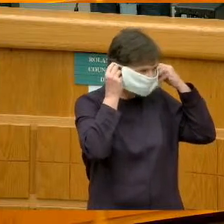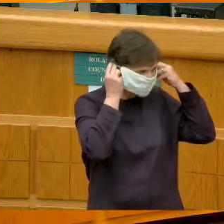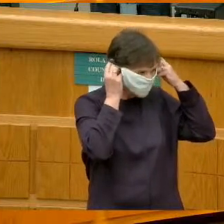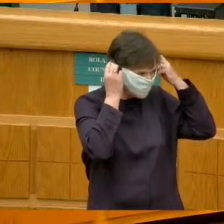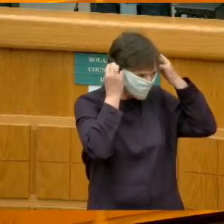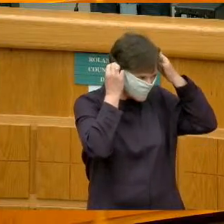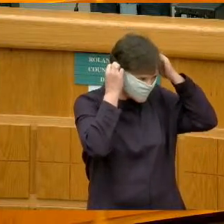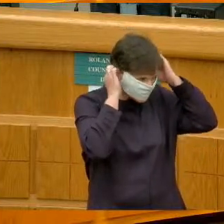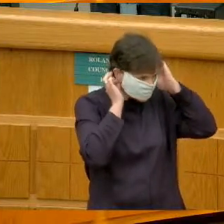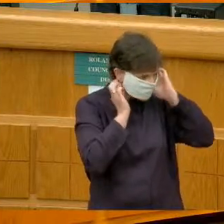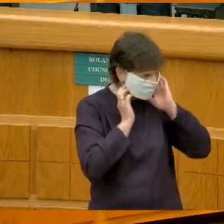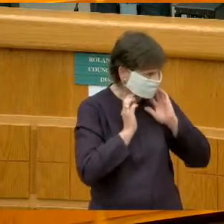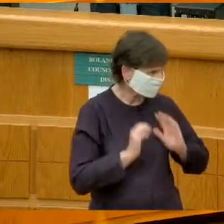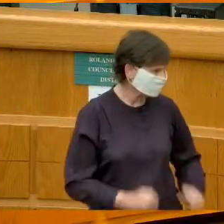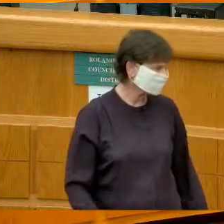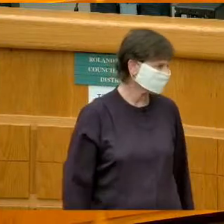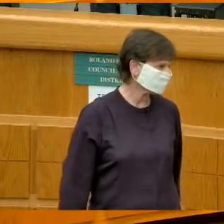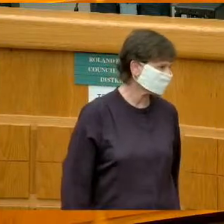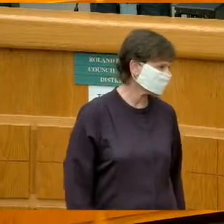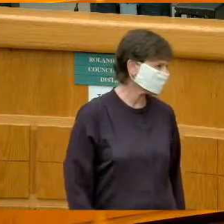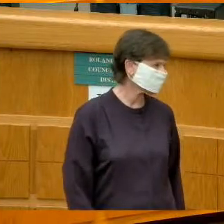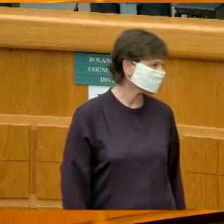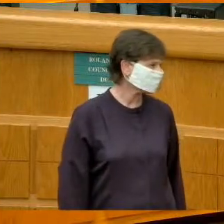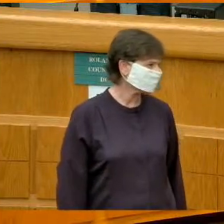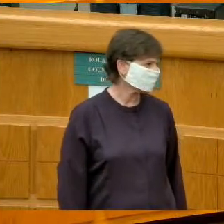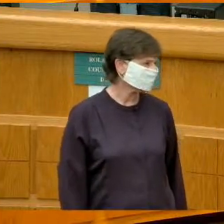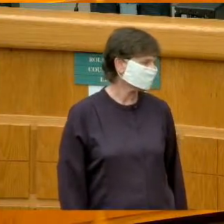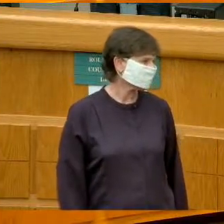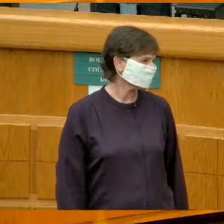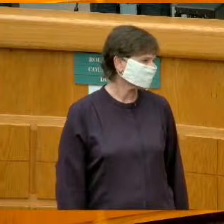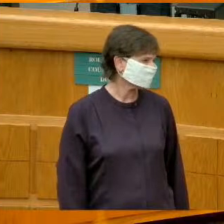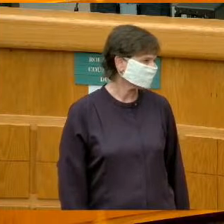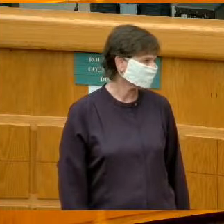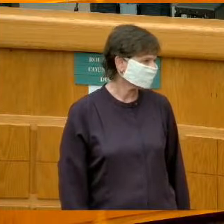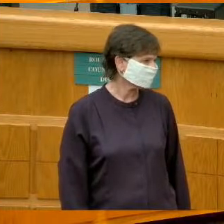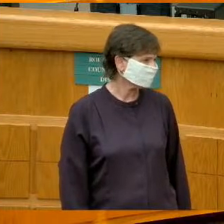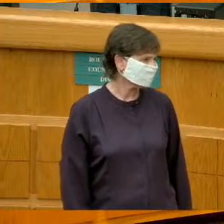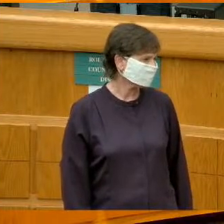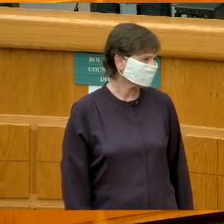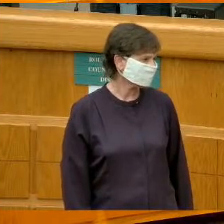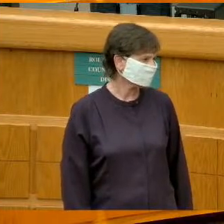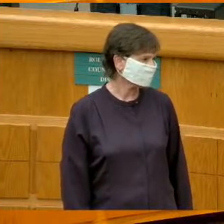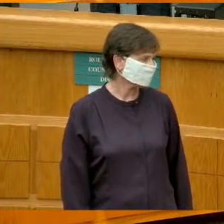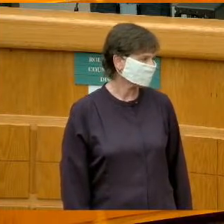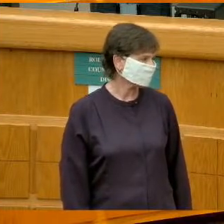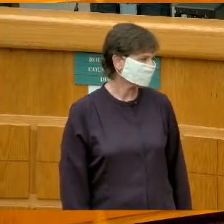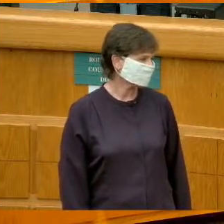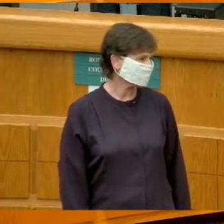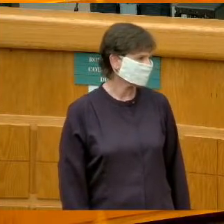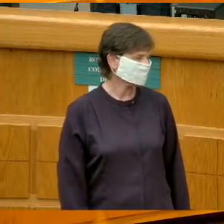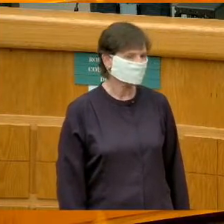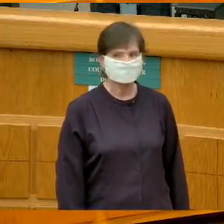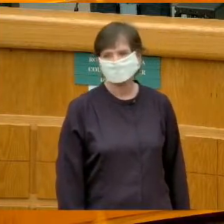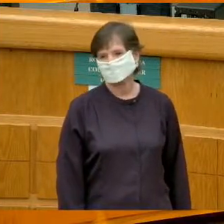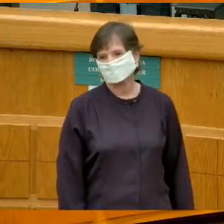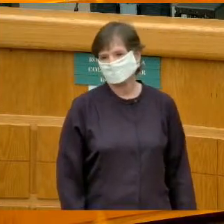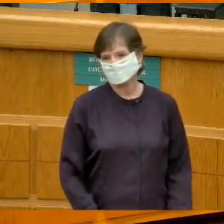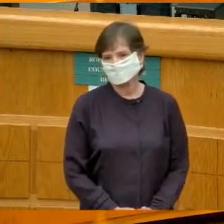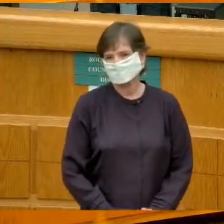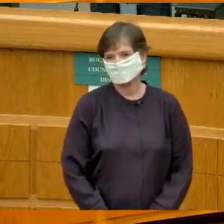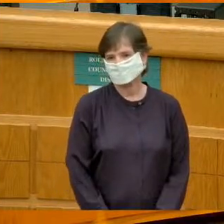escuelas. Cada escuela deberá de contar con un plan de acción, el cual debe estar disponible a los padres y a los residentes.